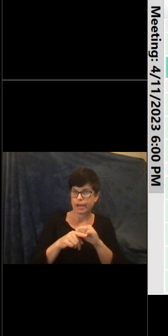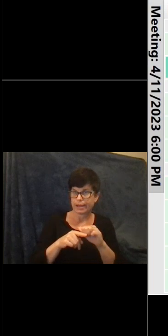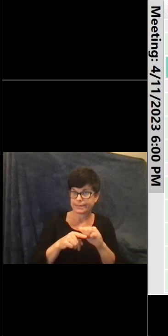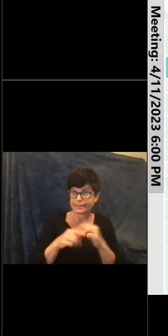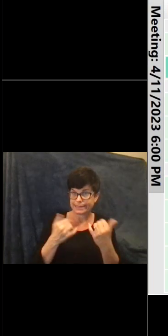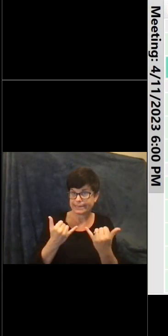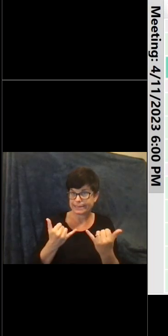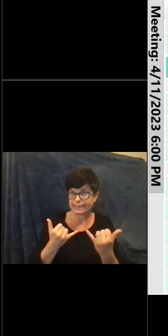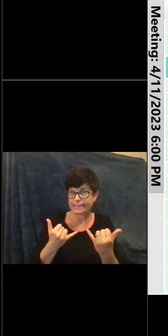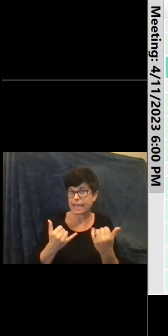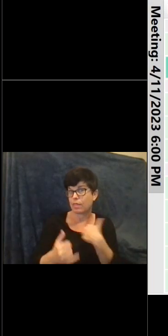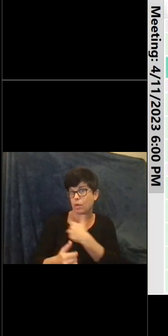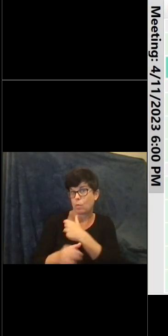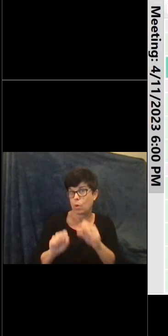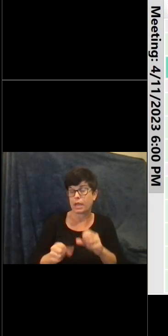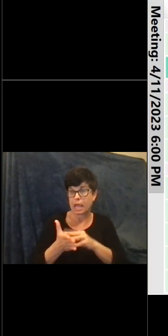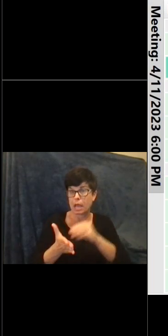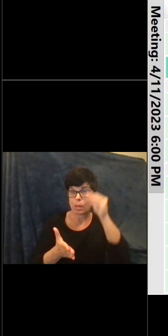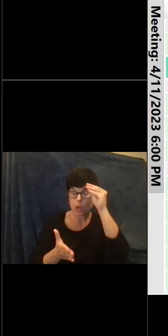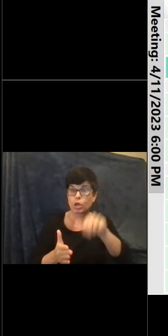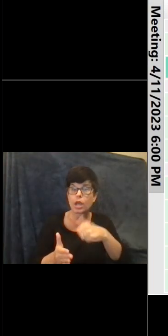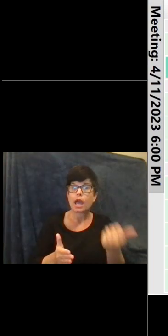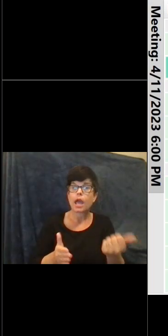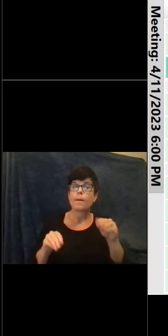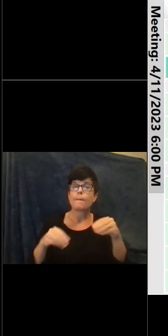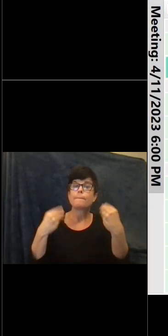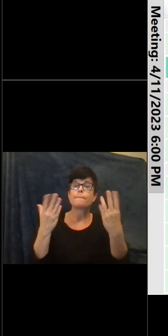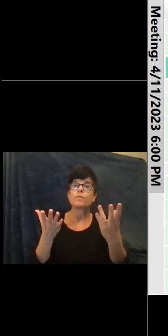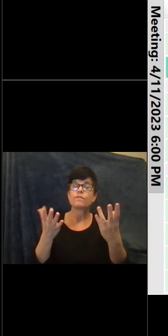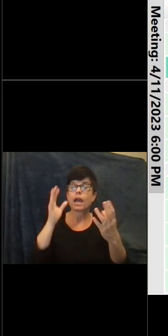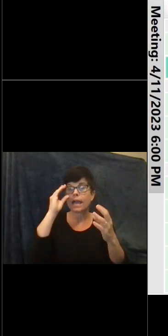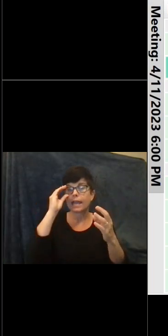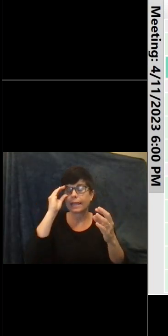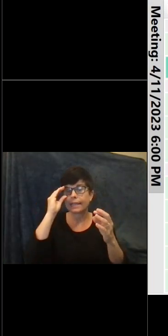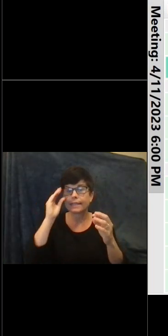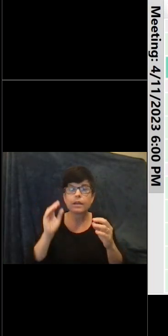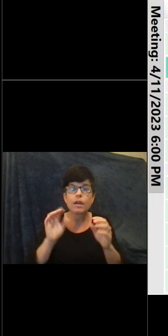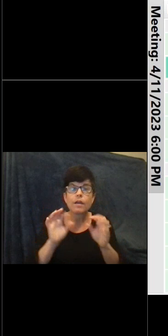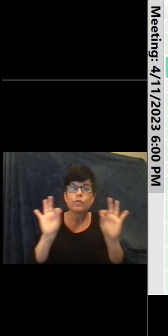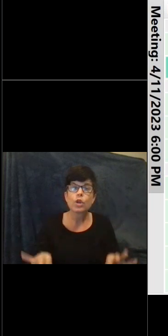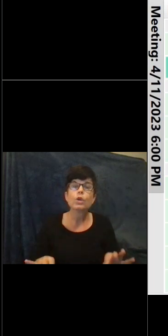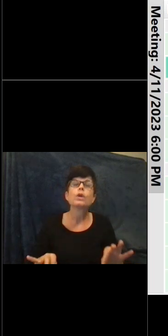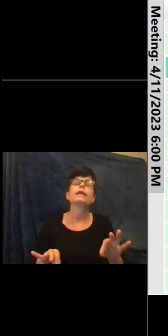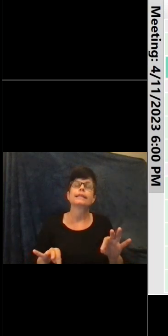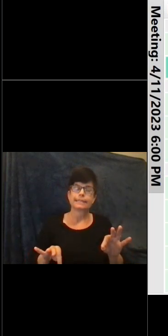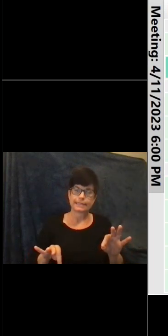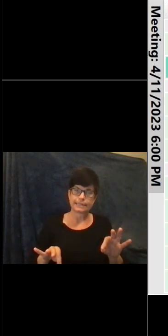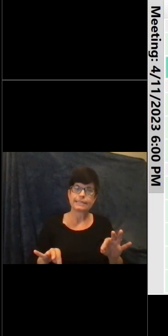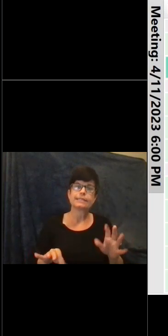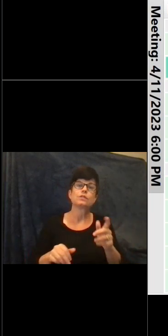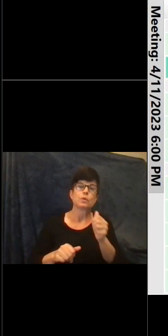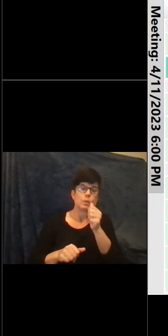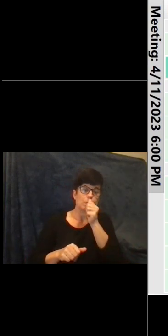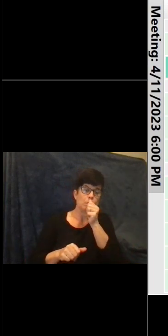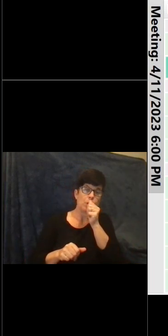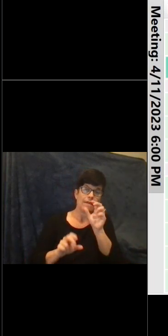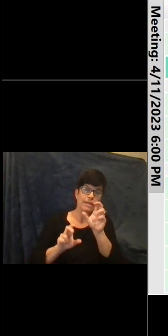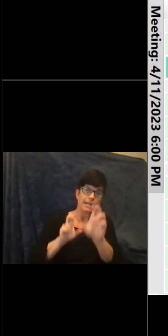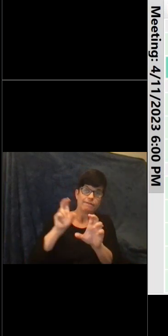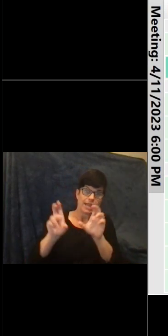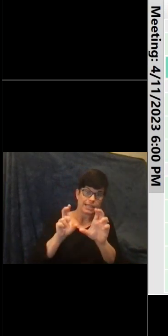that we could learn from. Another thing is to provide a framework that would continue to leverage CRA resources with private investment, also